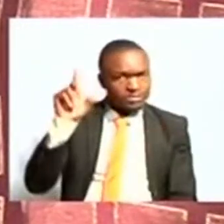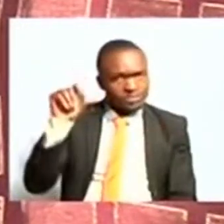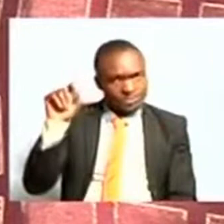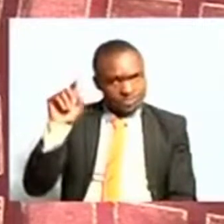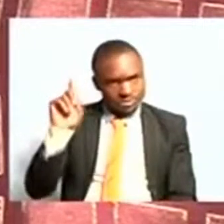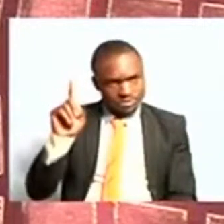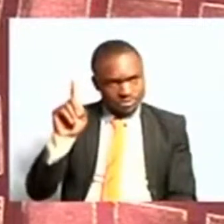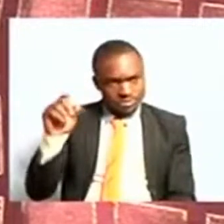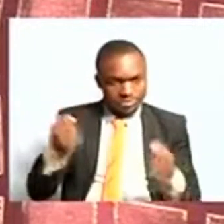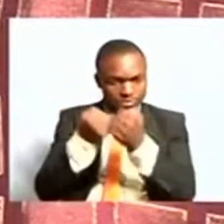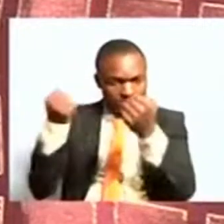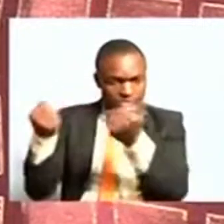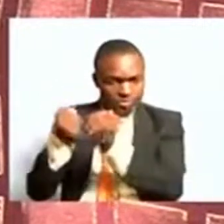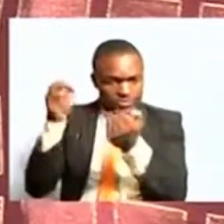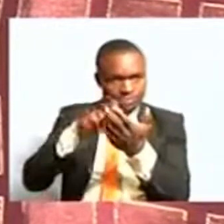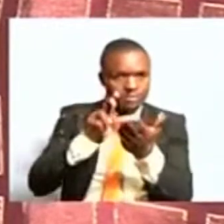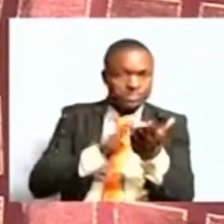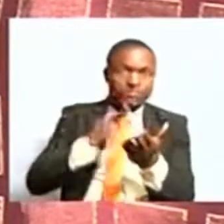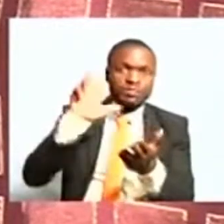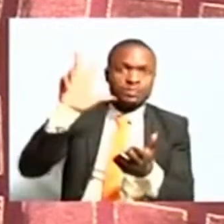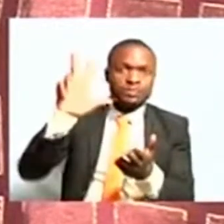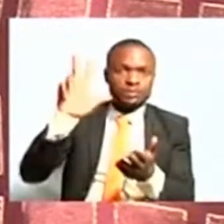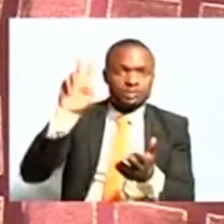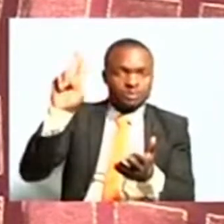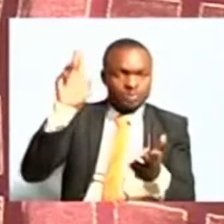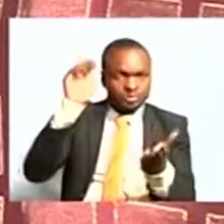the accidents that were recorded were